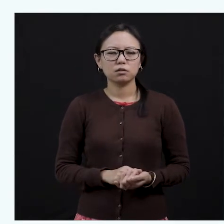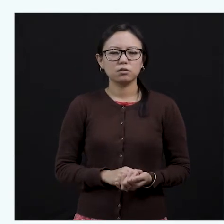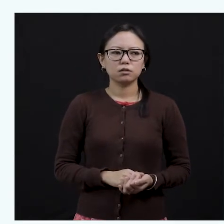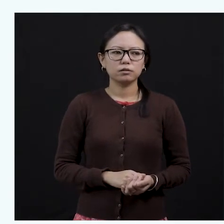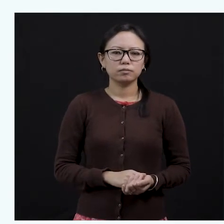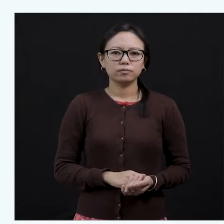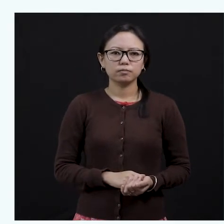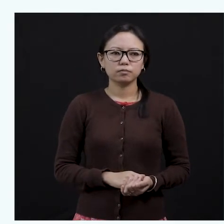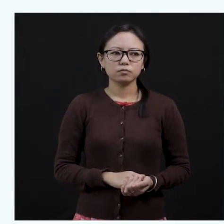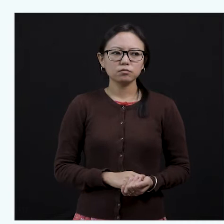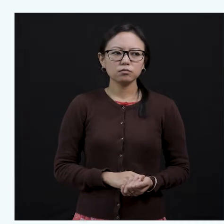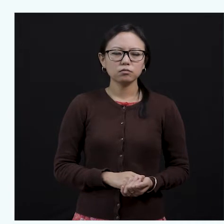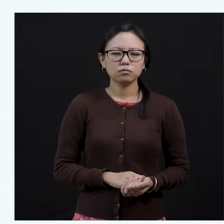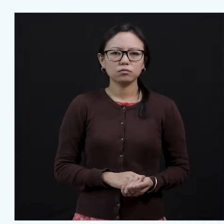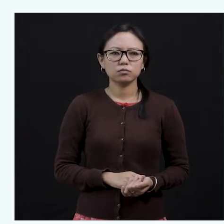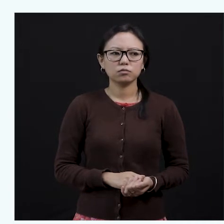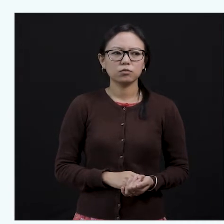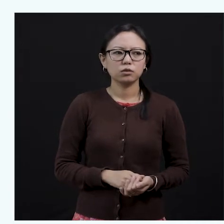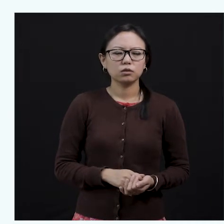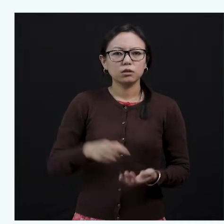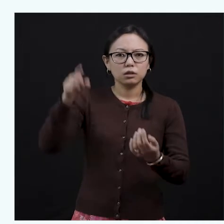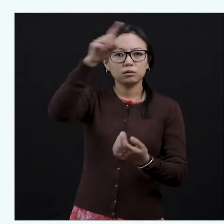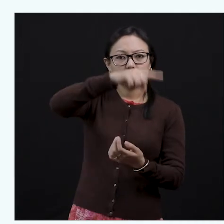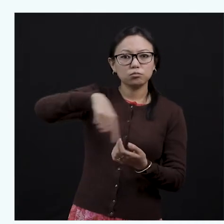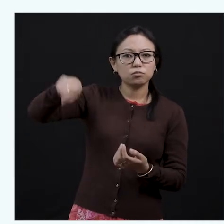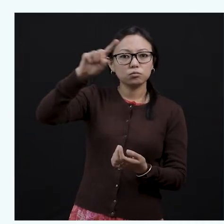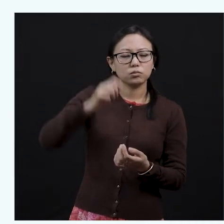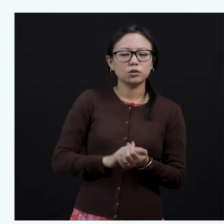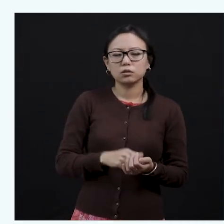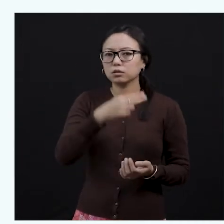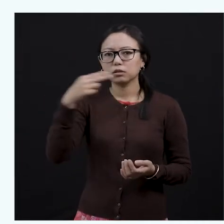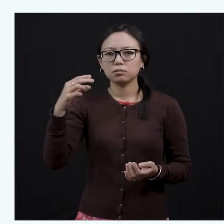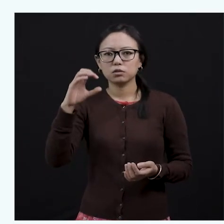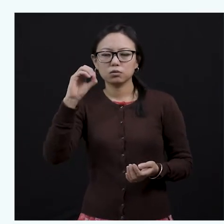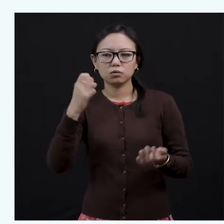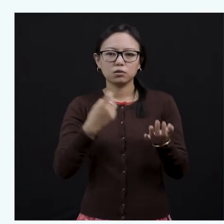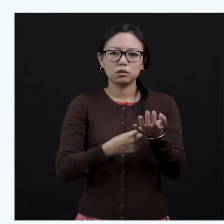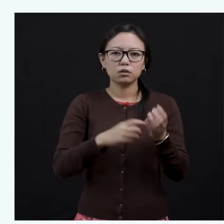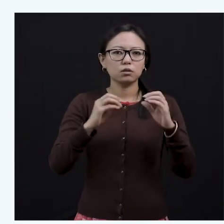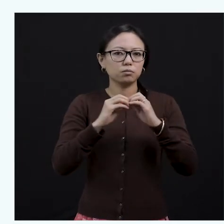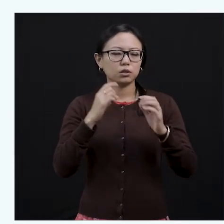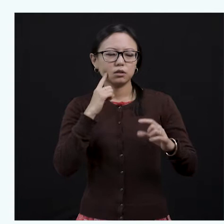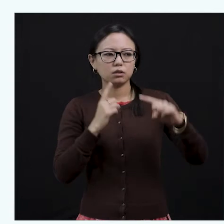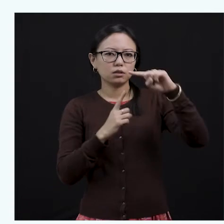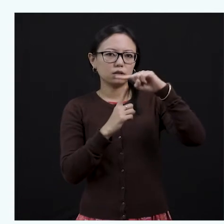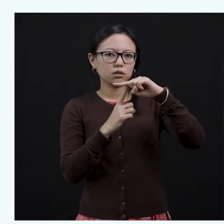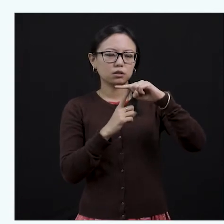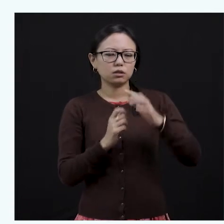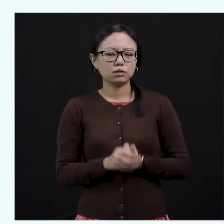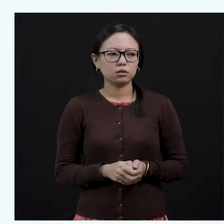earth. Jupiter have different orbit than the Saturn, okay? So look carefully, this is